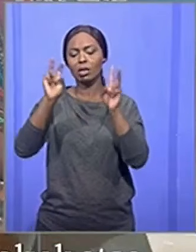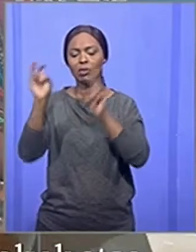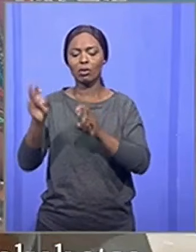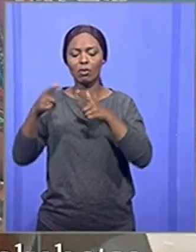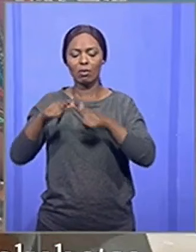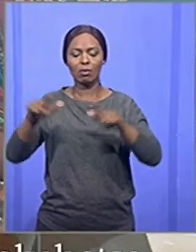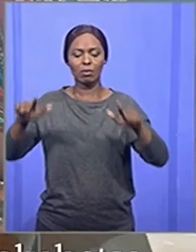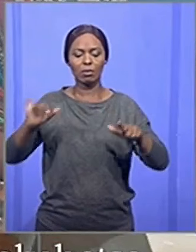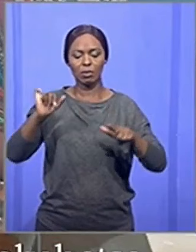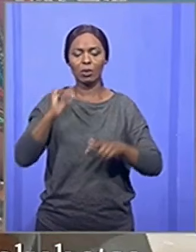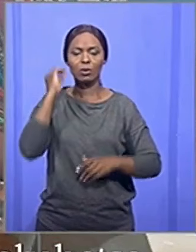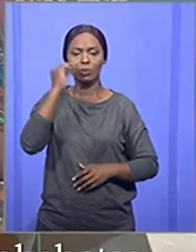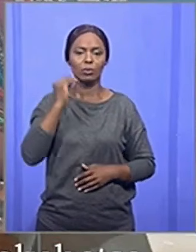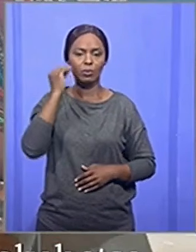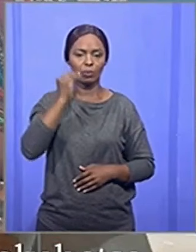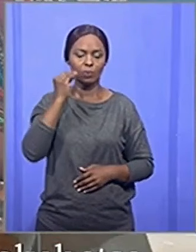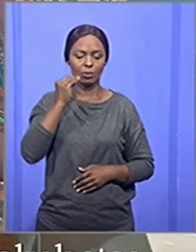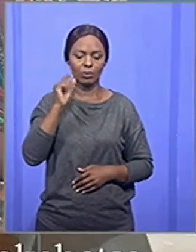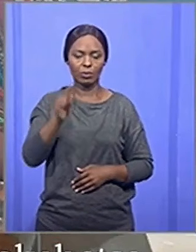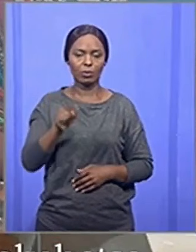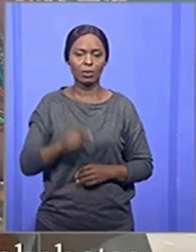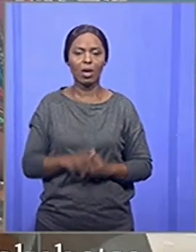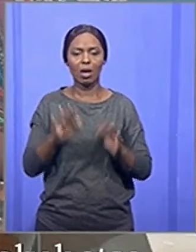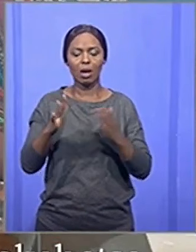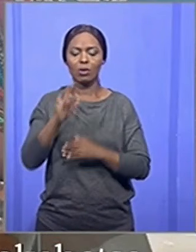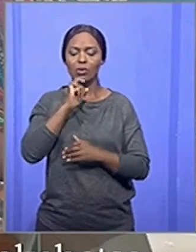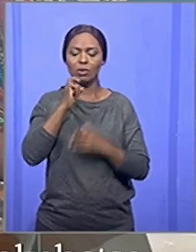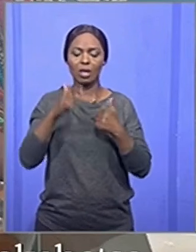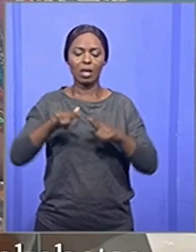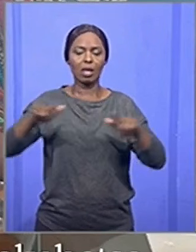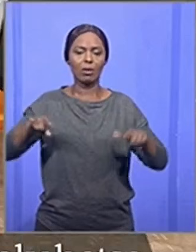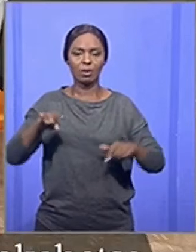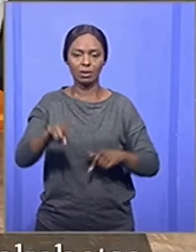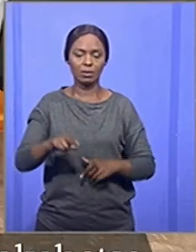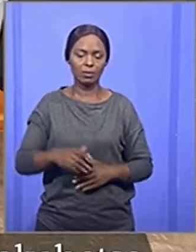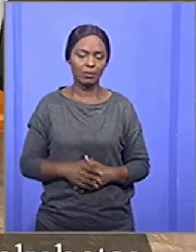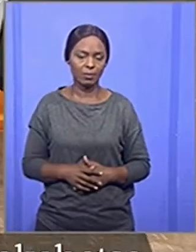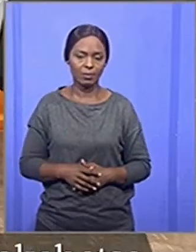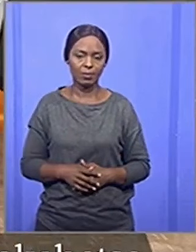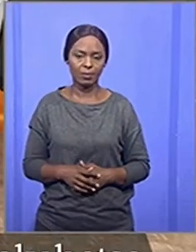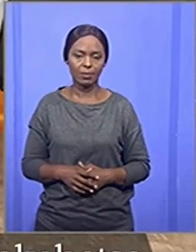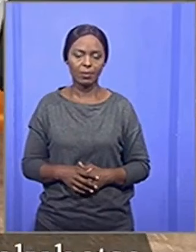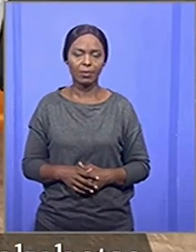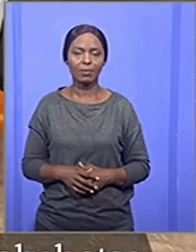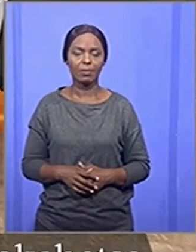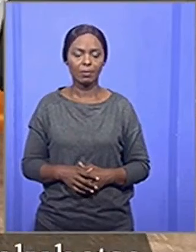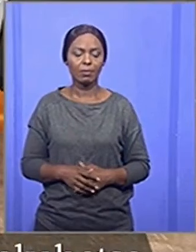ya ditiro tse tswang setjhabeng mabapi le tshebediso ya puo radiong le televisioneng